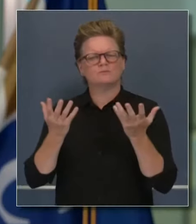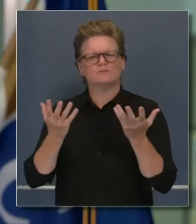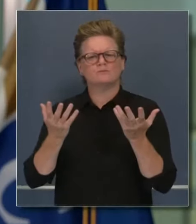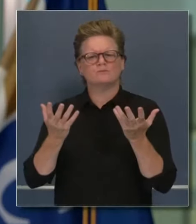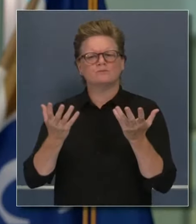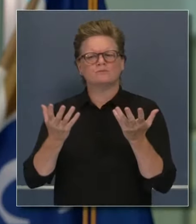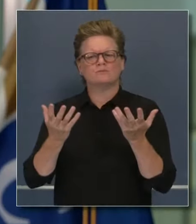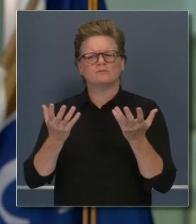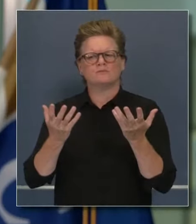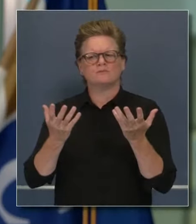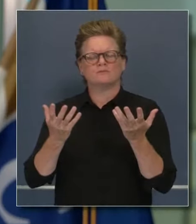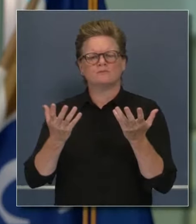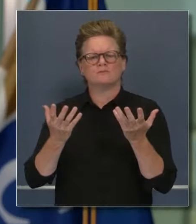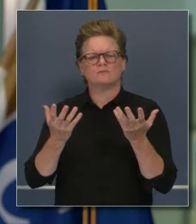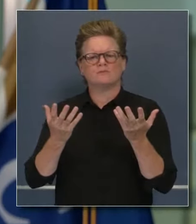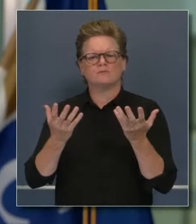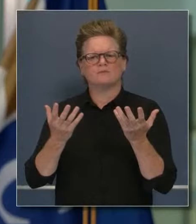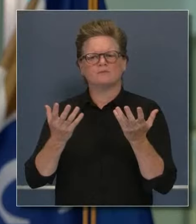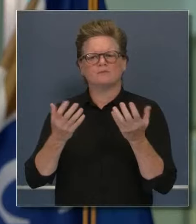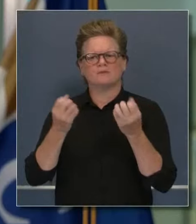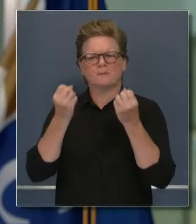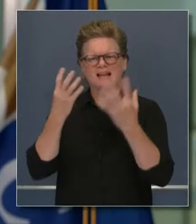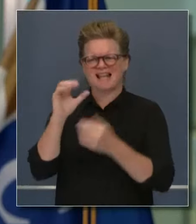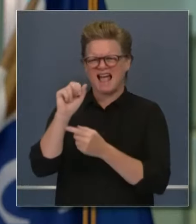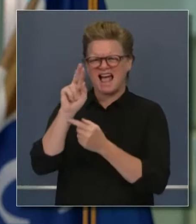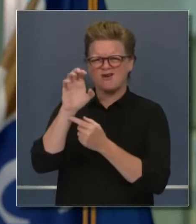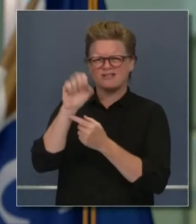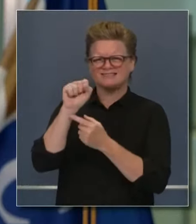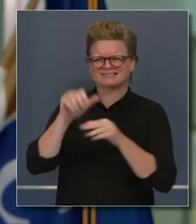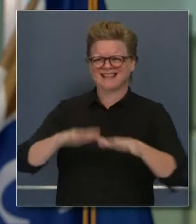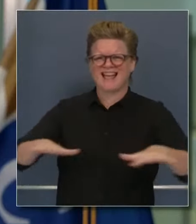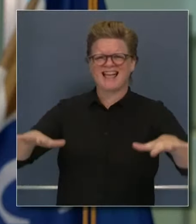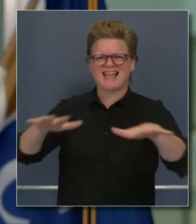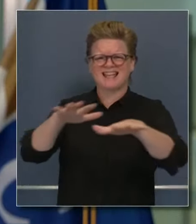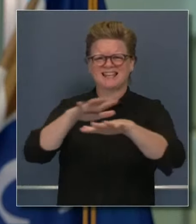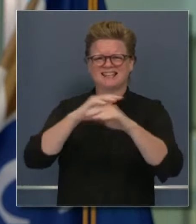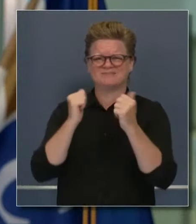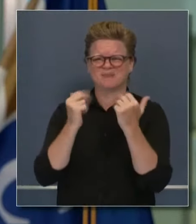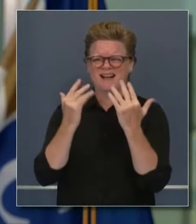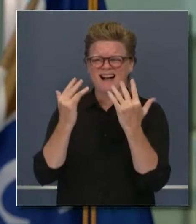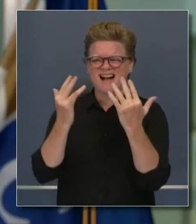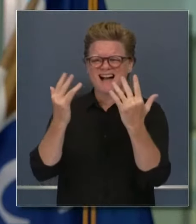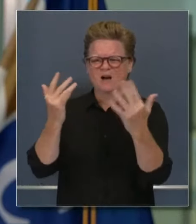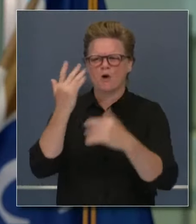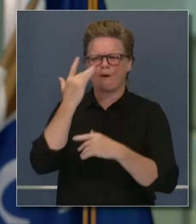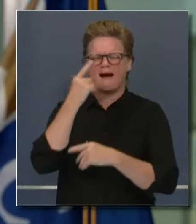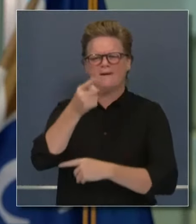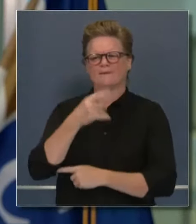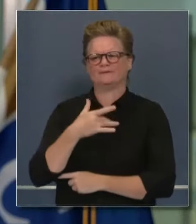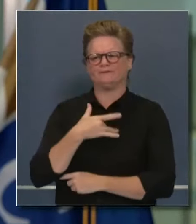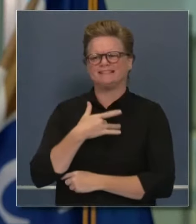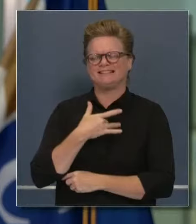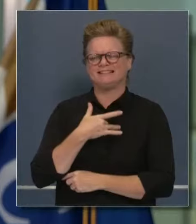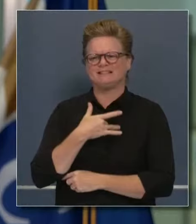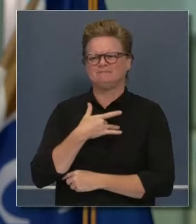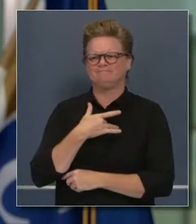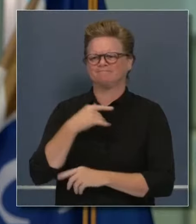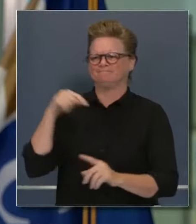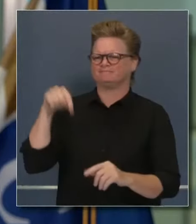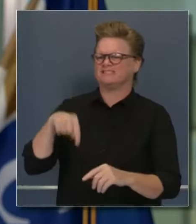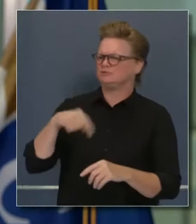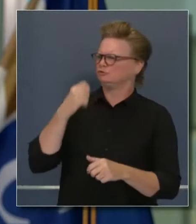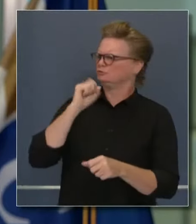fewer acres burned, as you noted at the top of the event today. Why do you believe this has been such a bad fire